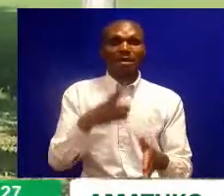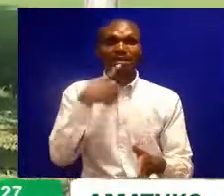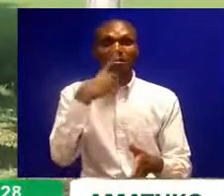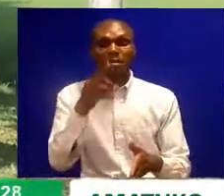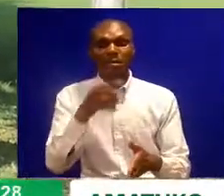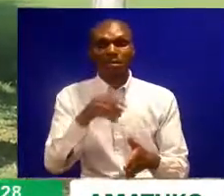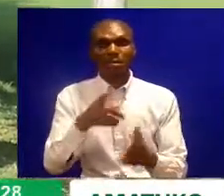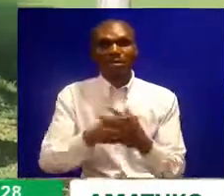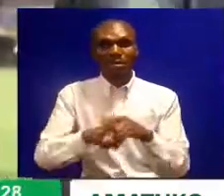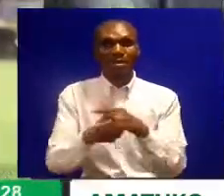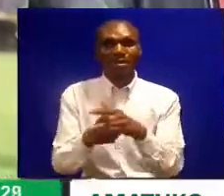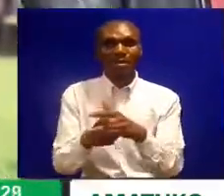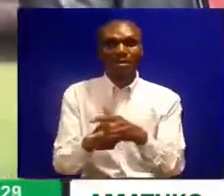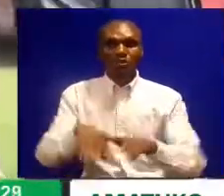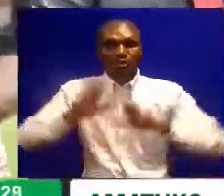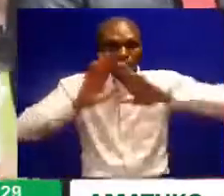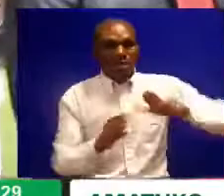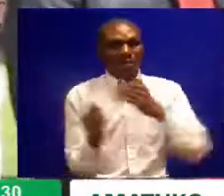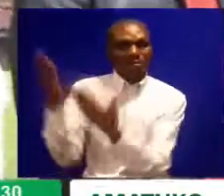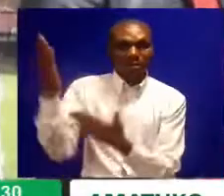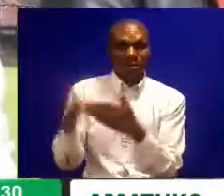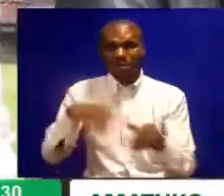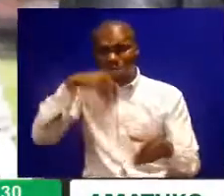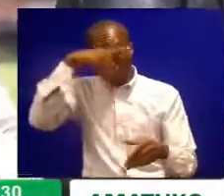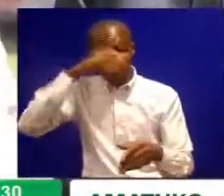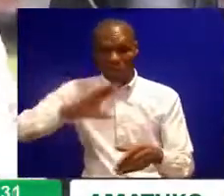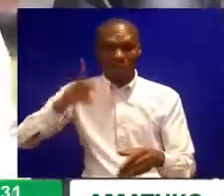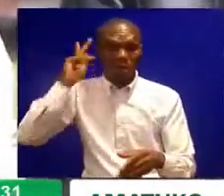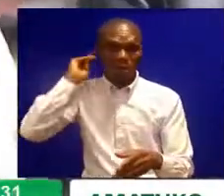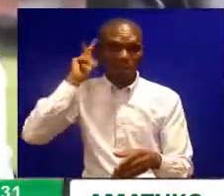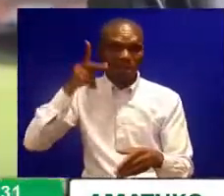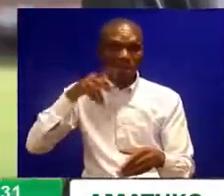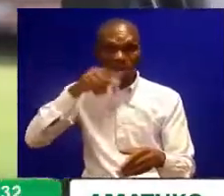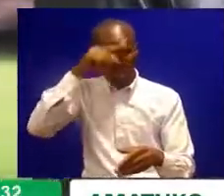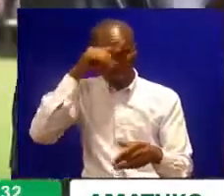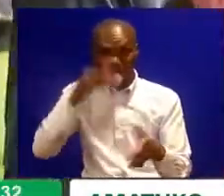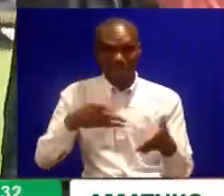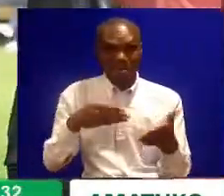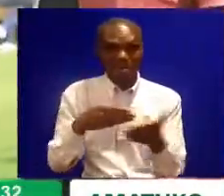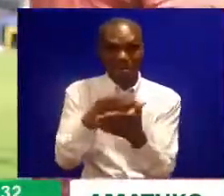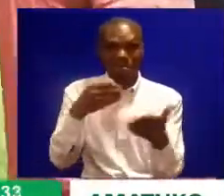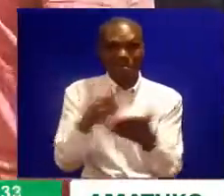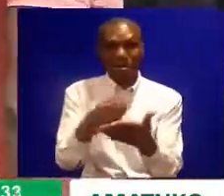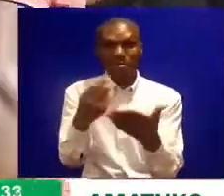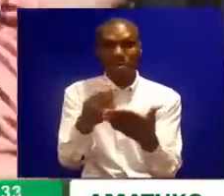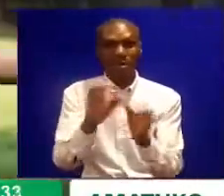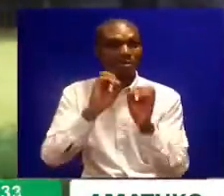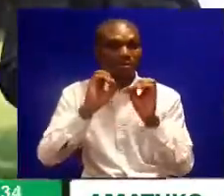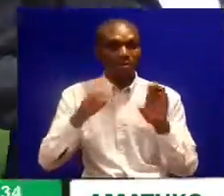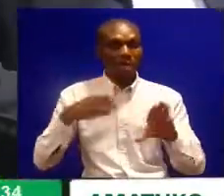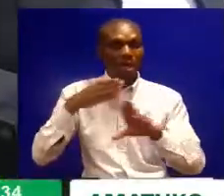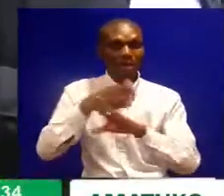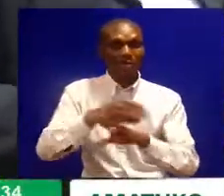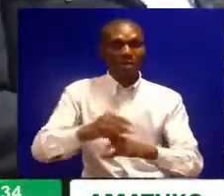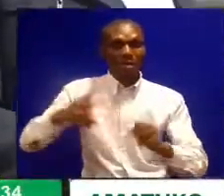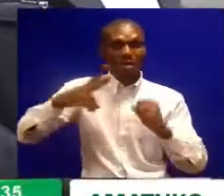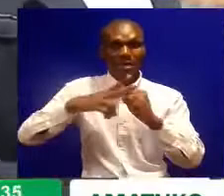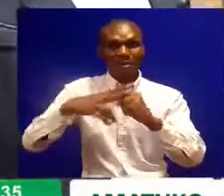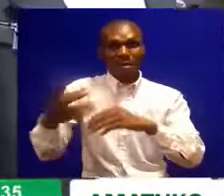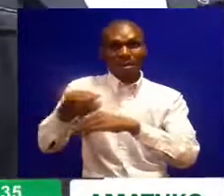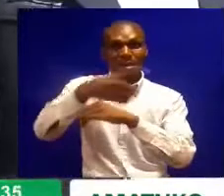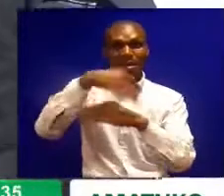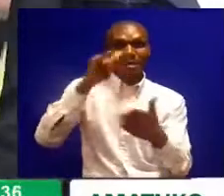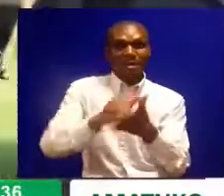gasi manga ya keli bate bire serikali ye county etaranyara ko ba amagani ya basabete manga ya matuka tano na bire ya